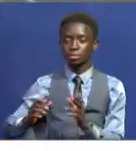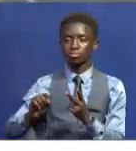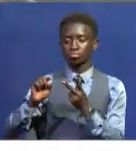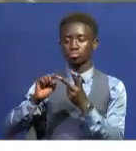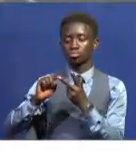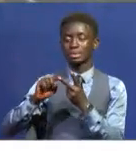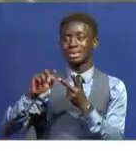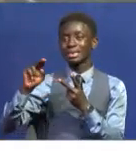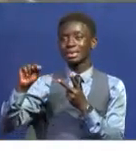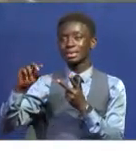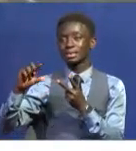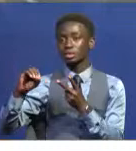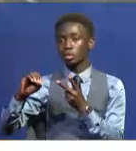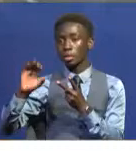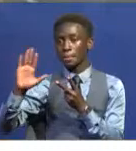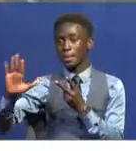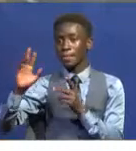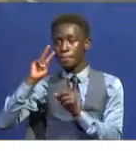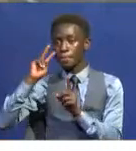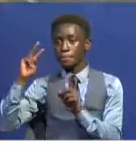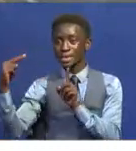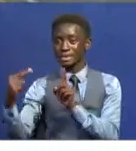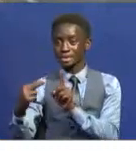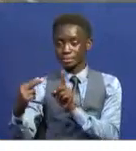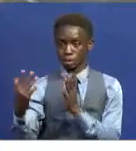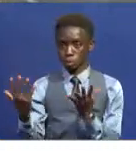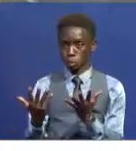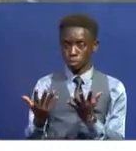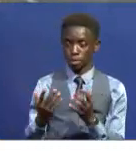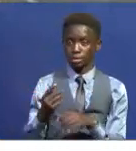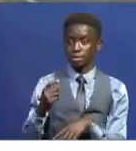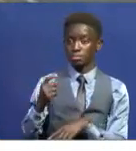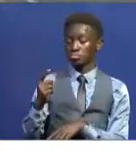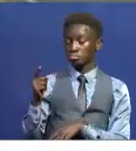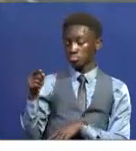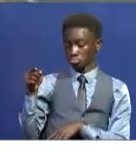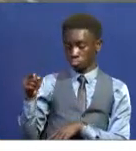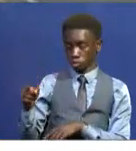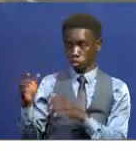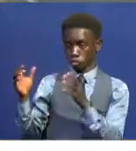NGO perspectives, where they come in to